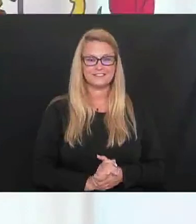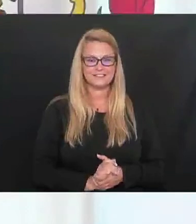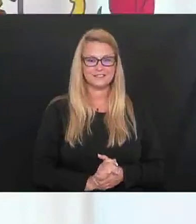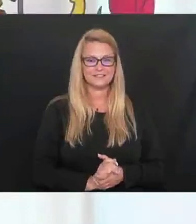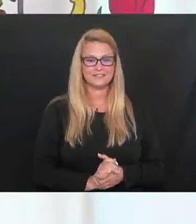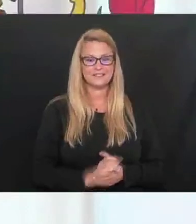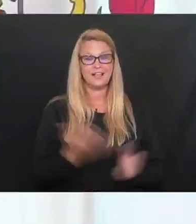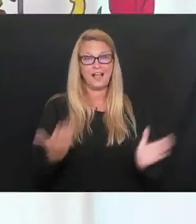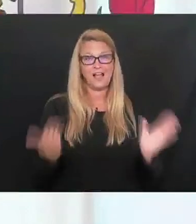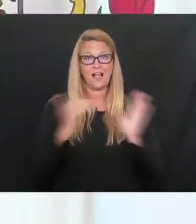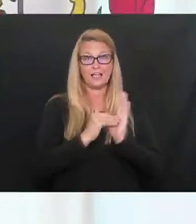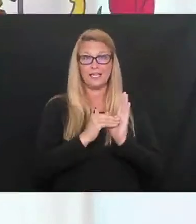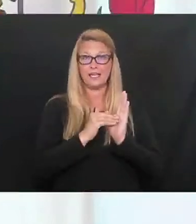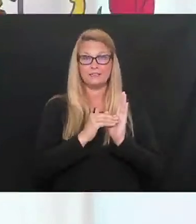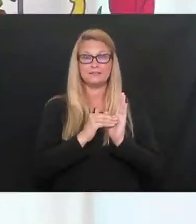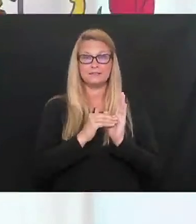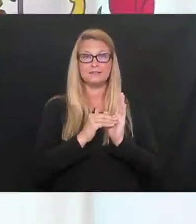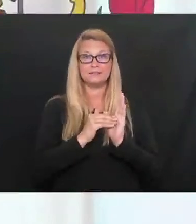again, I offer up,